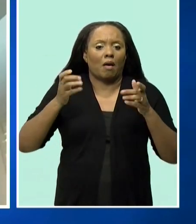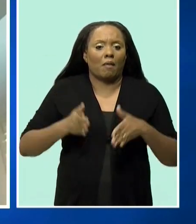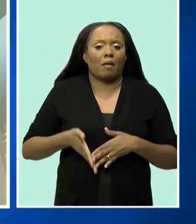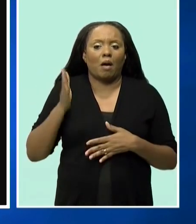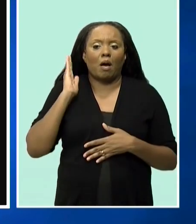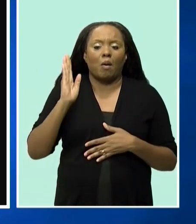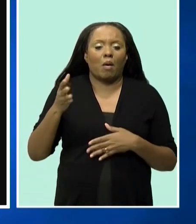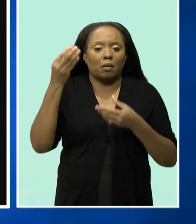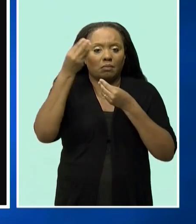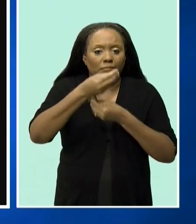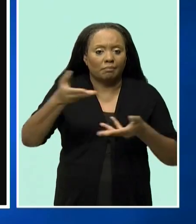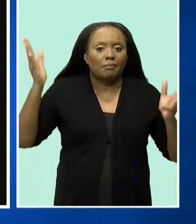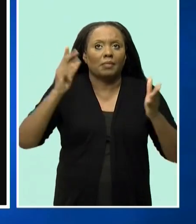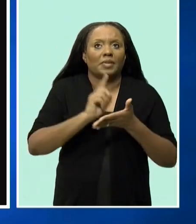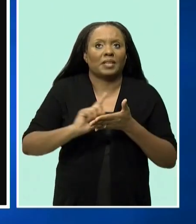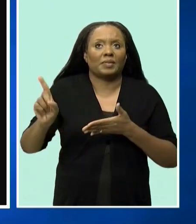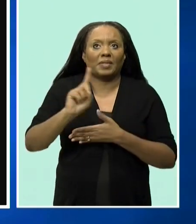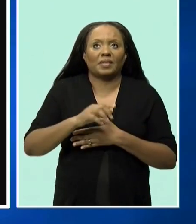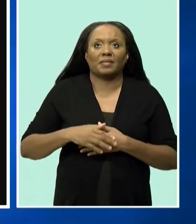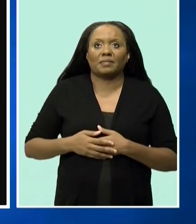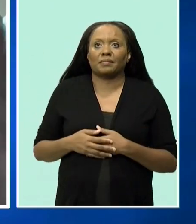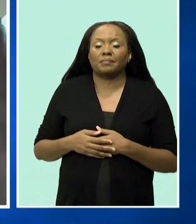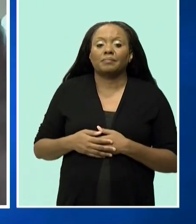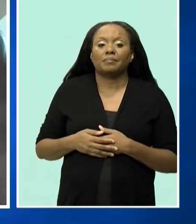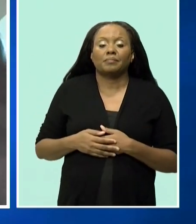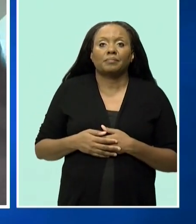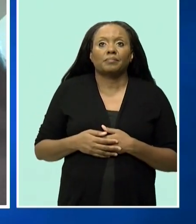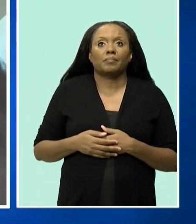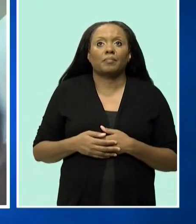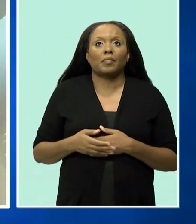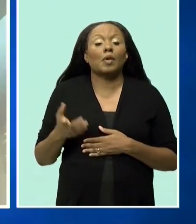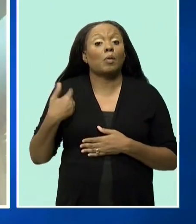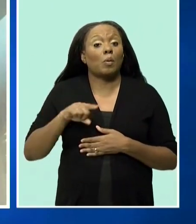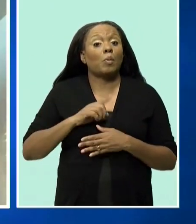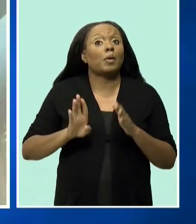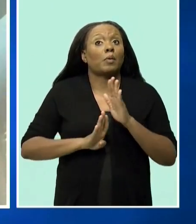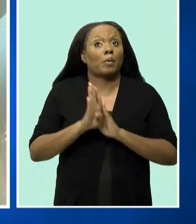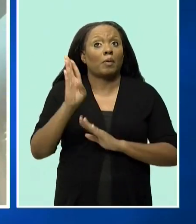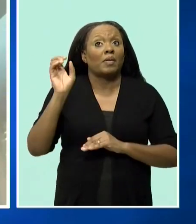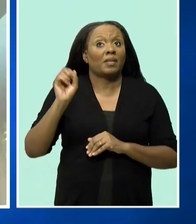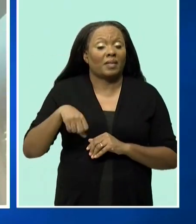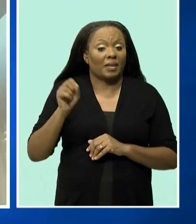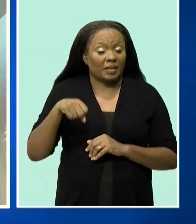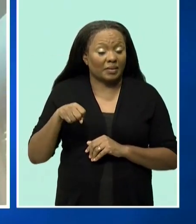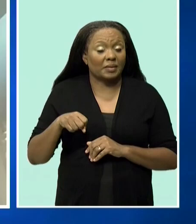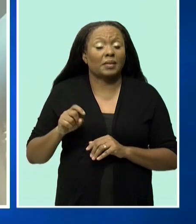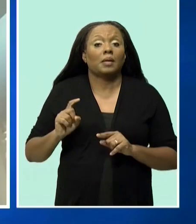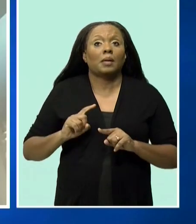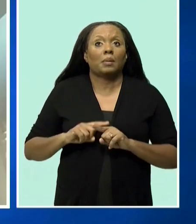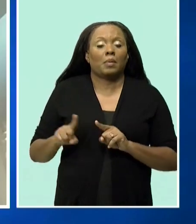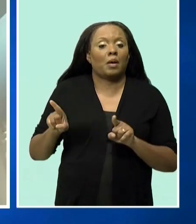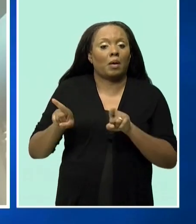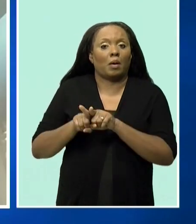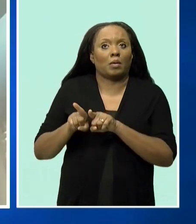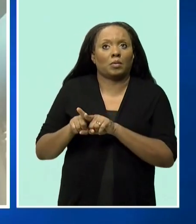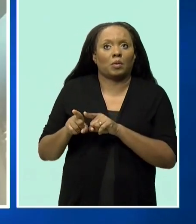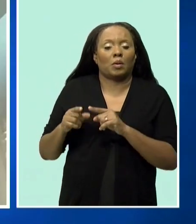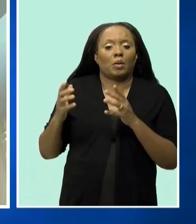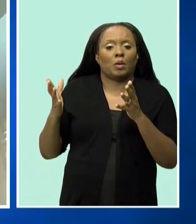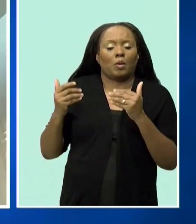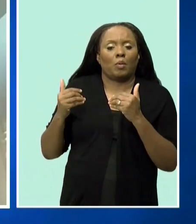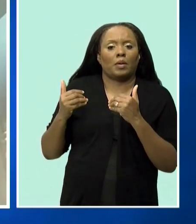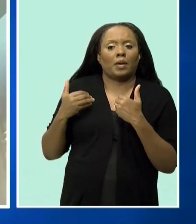those lines. Having grown by 11.5%, 10% this year or so, we expect. Then into the medium term, we want to maintain an